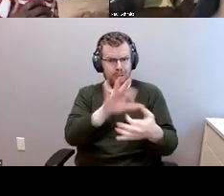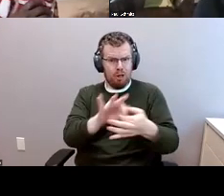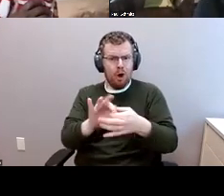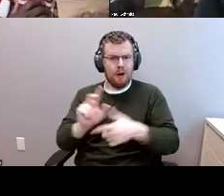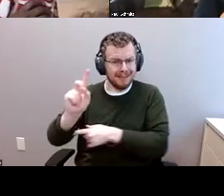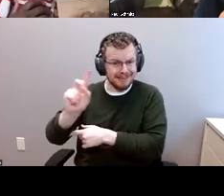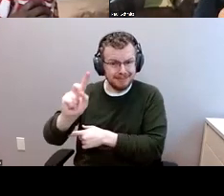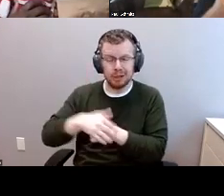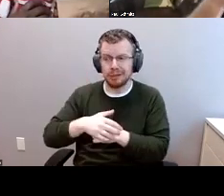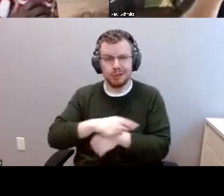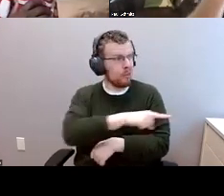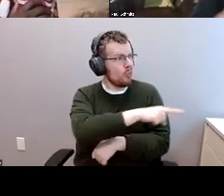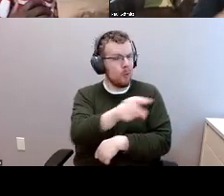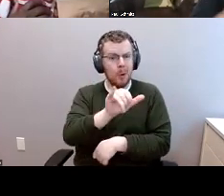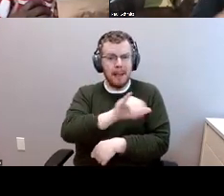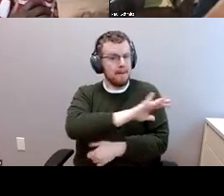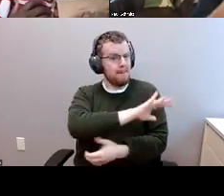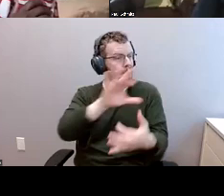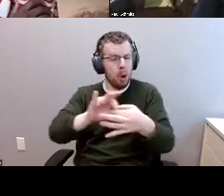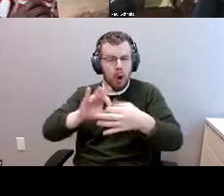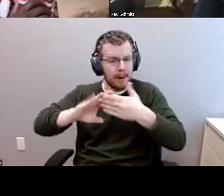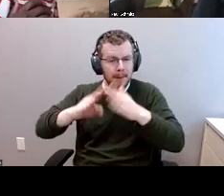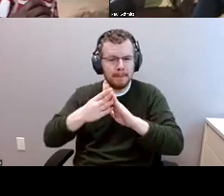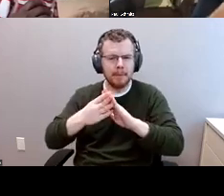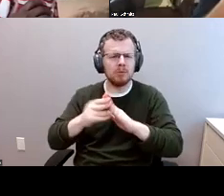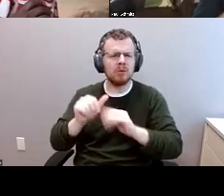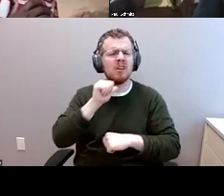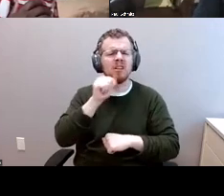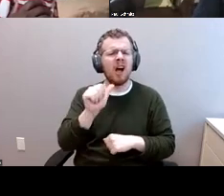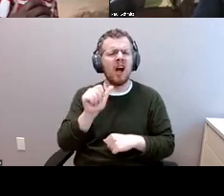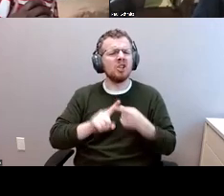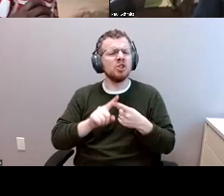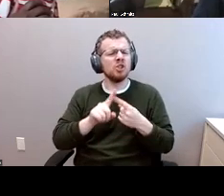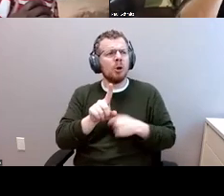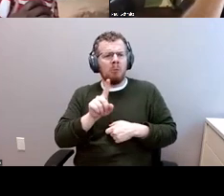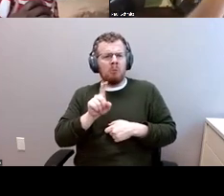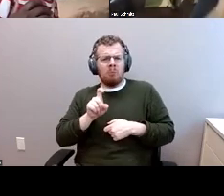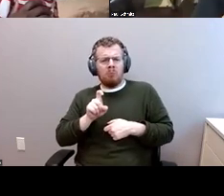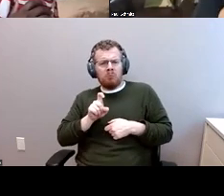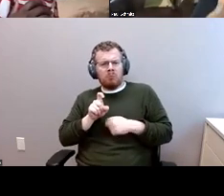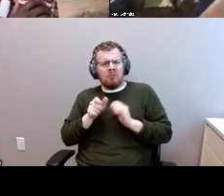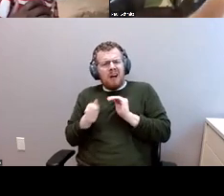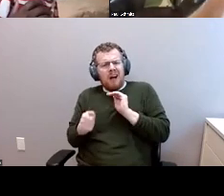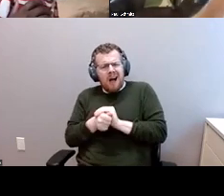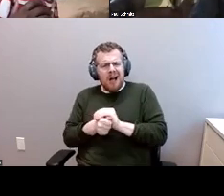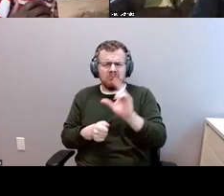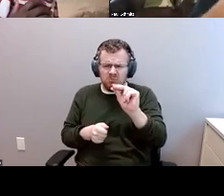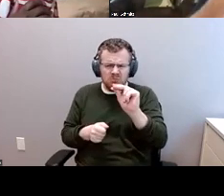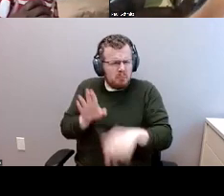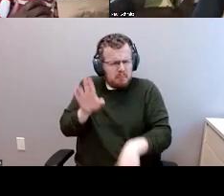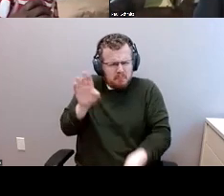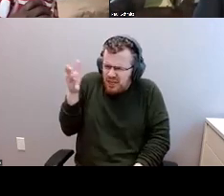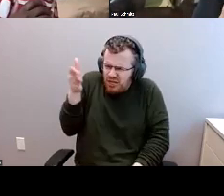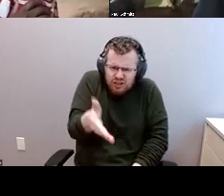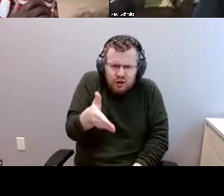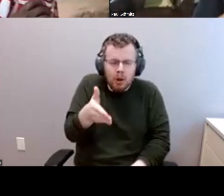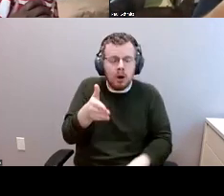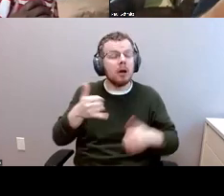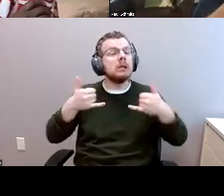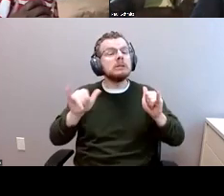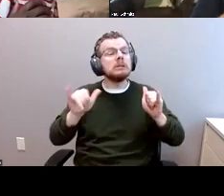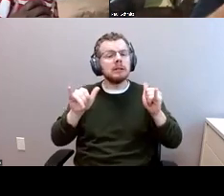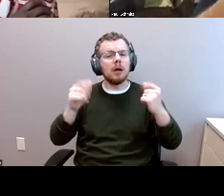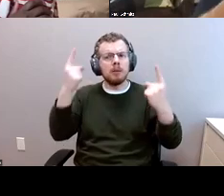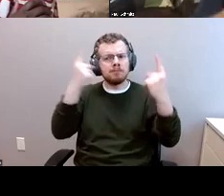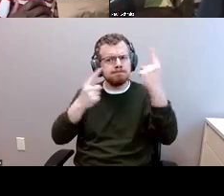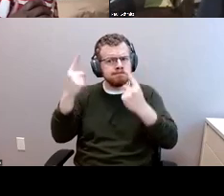belonging in the community. Not standing down from that or hiding that, being out there, but also finding ways to do that